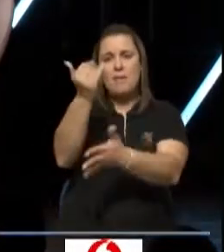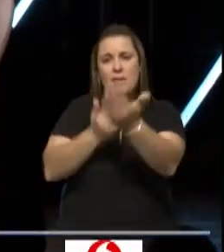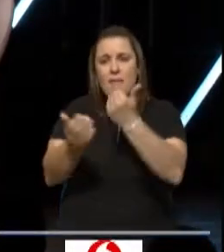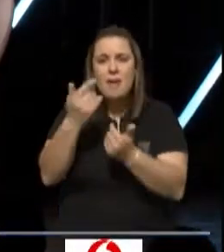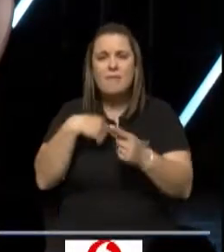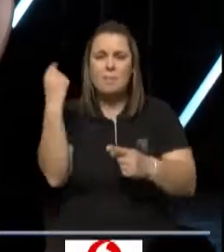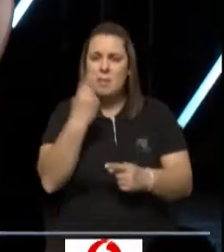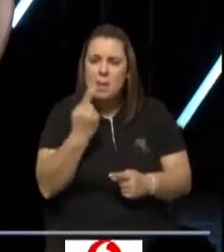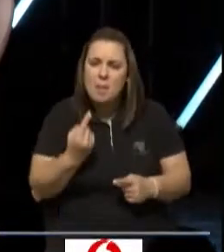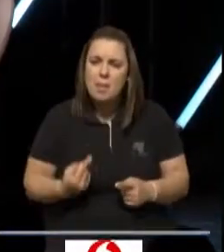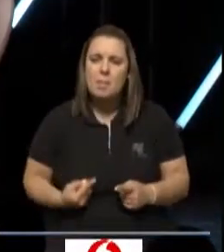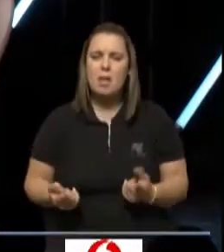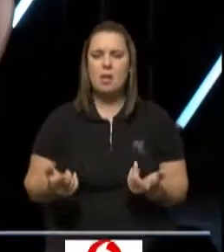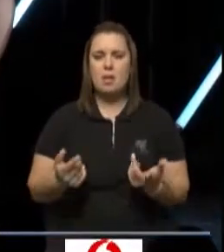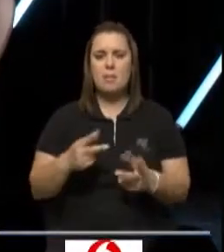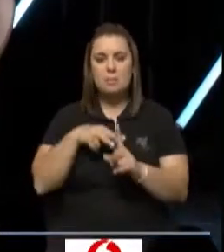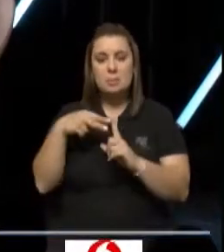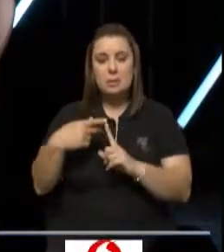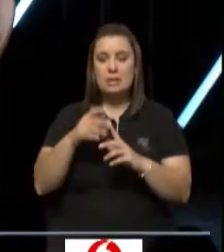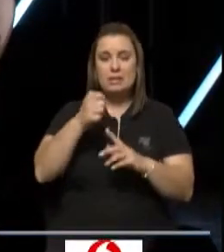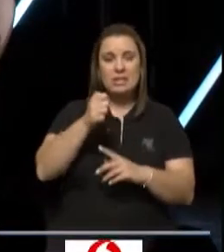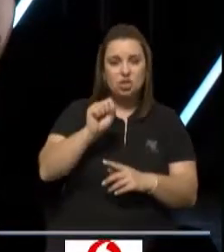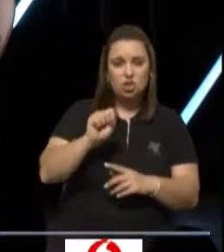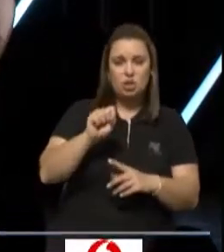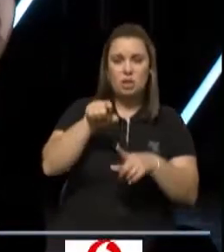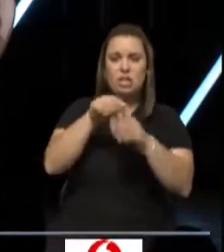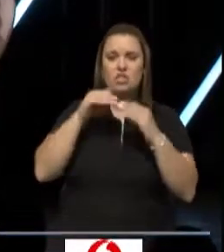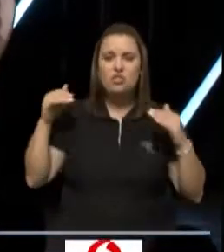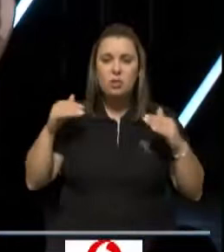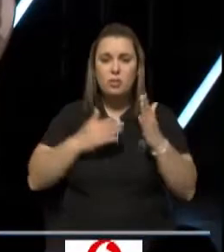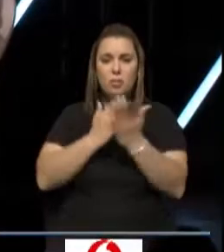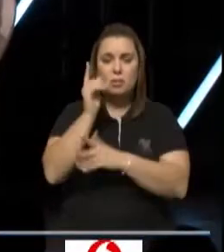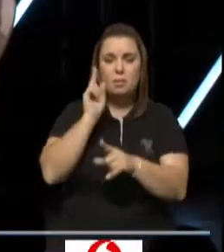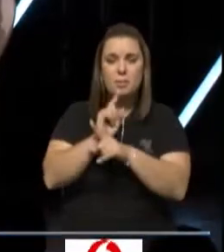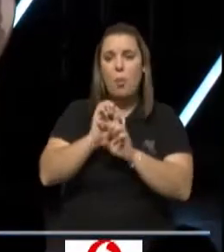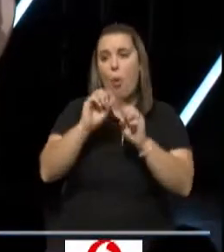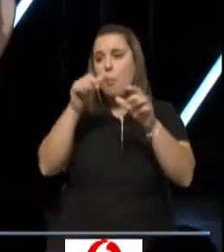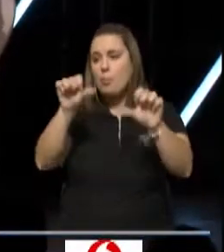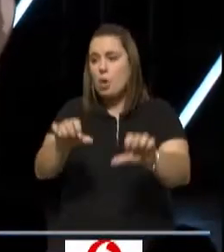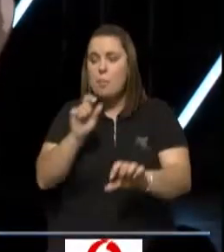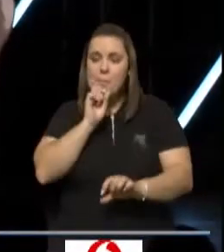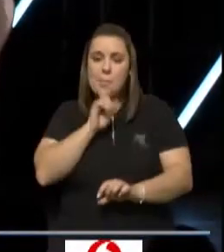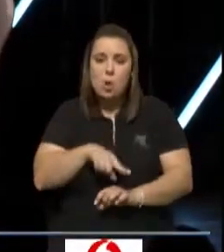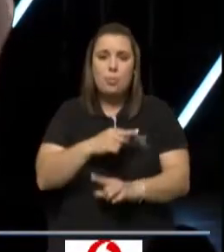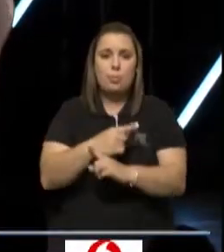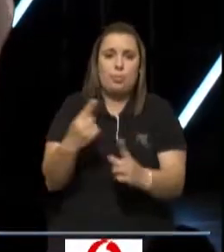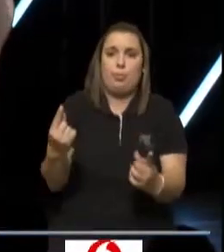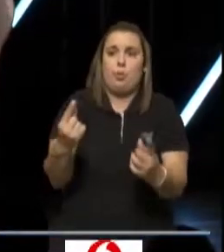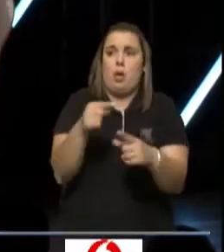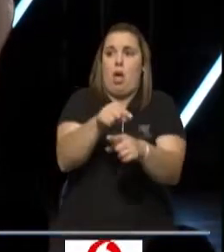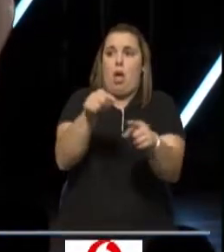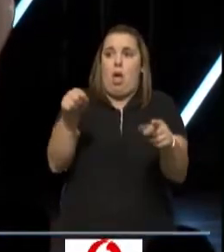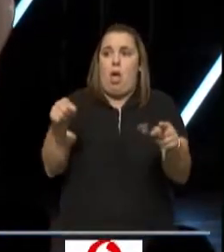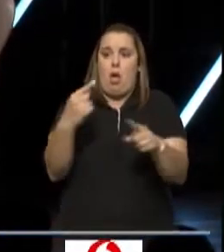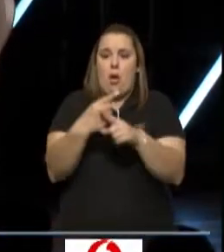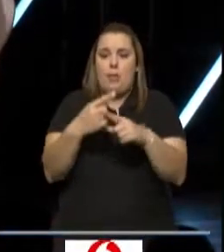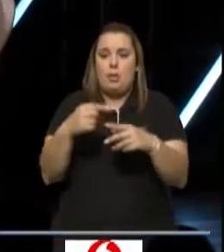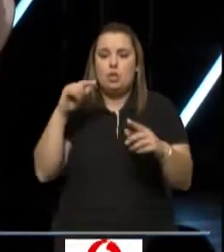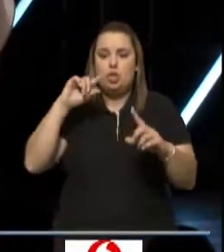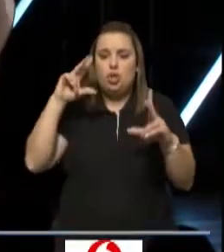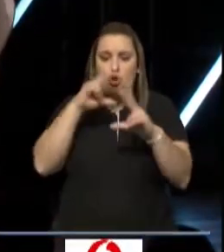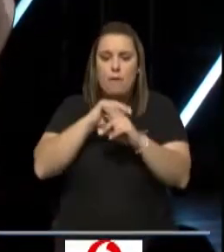years. So the obligations that we have from the viewpoint of 5G shall remain or even